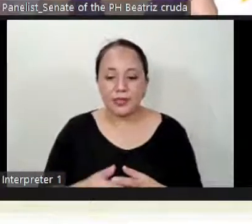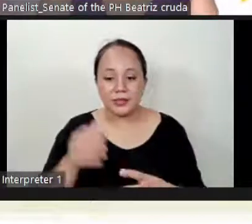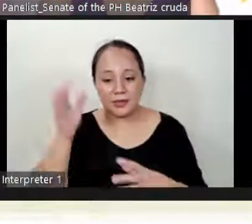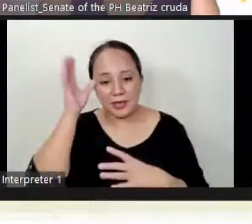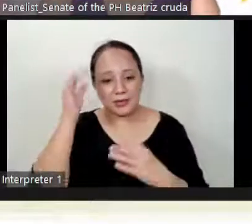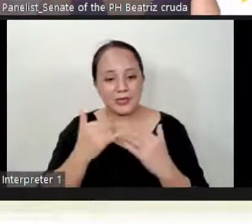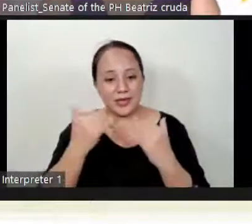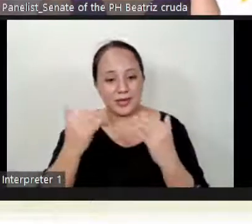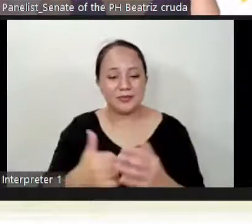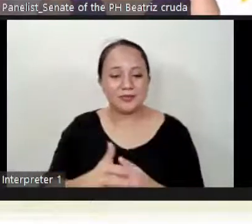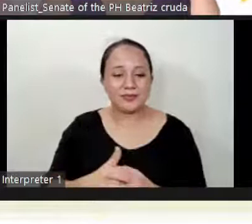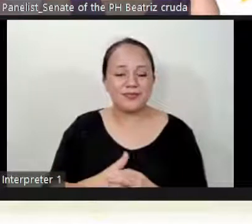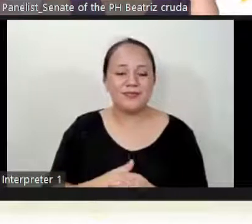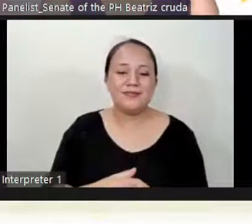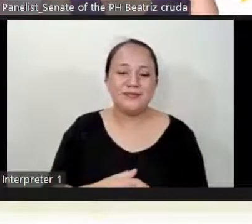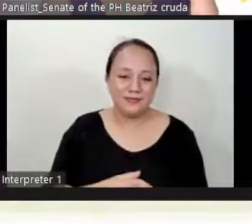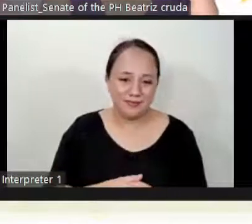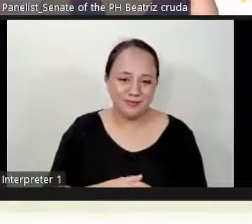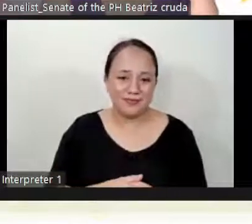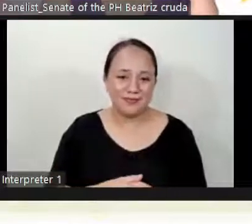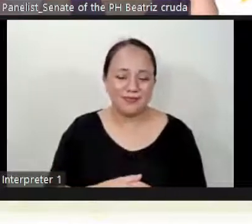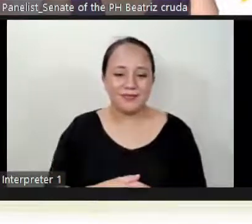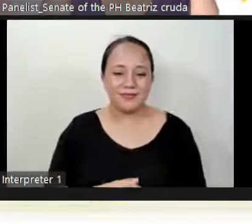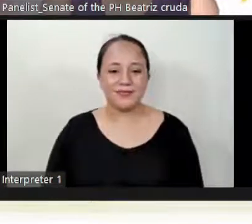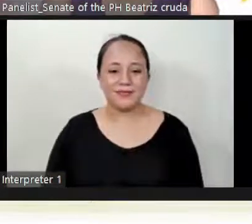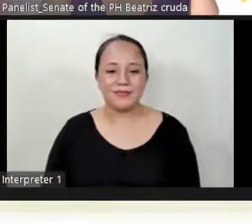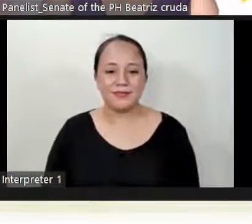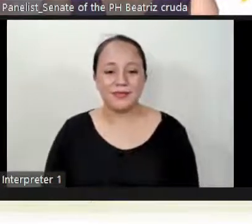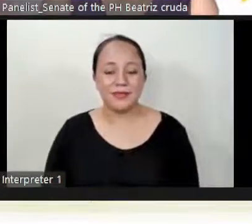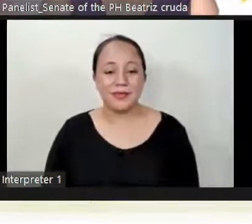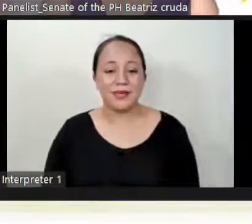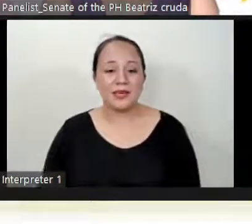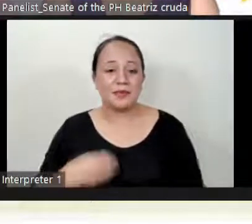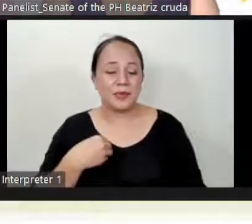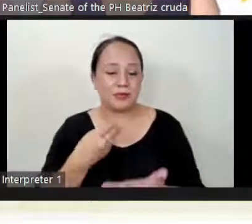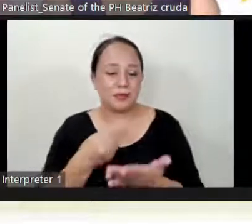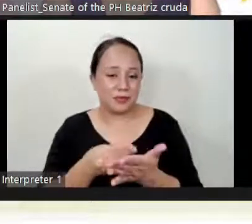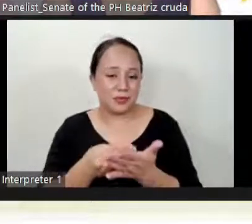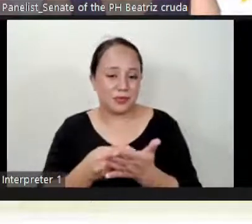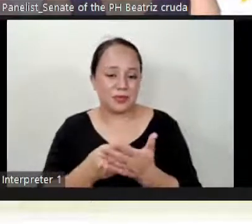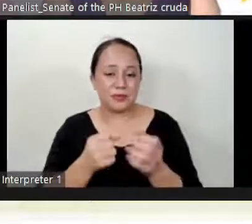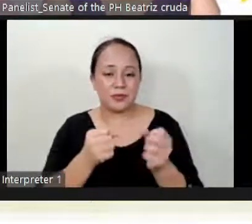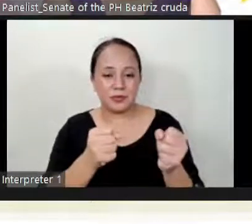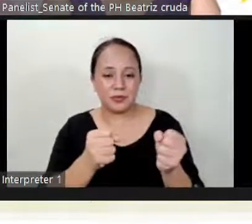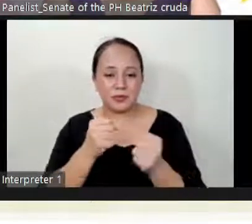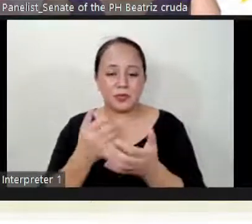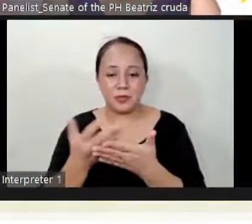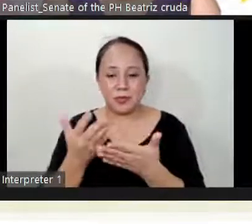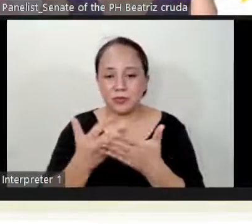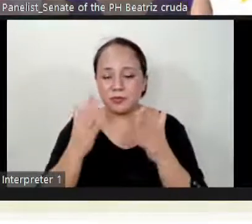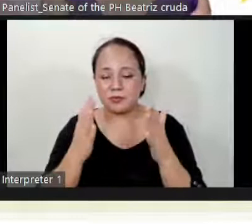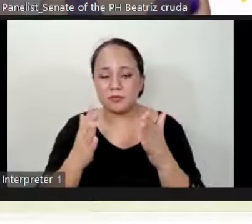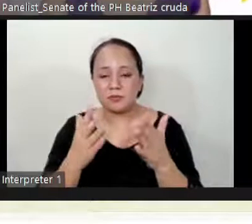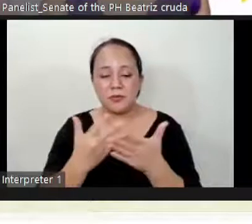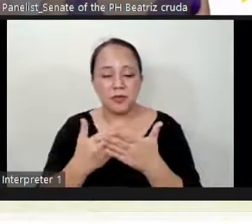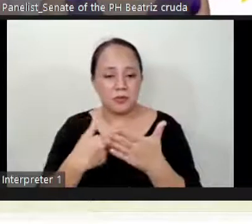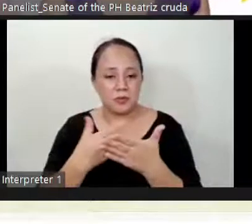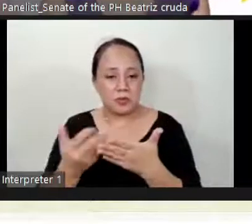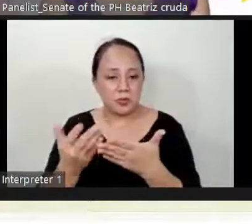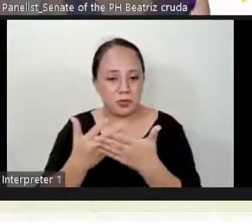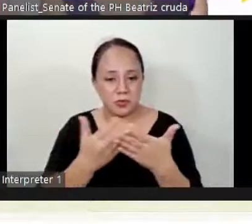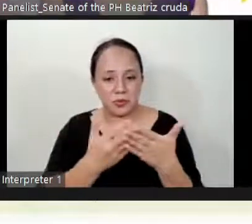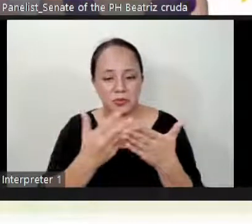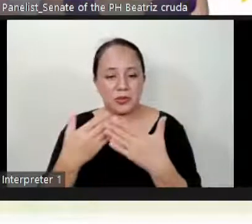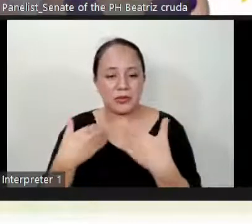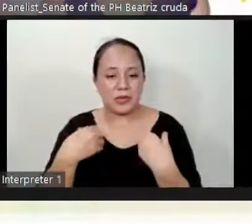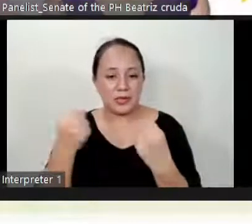Summit. And as a financer and a strategic purchaser of